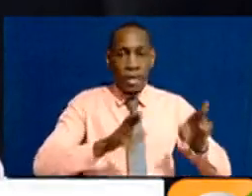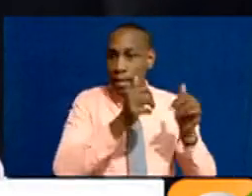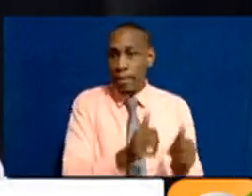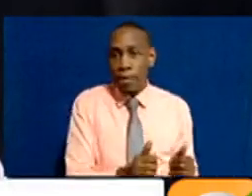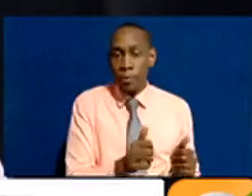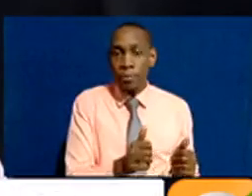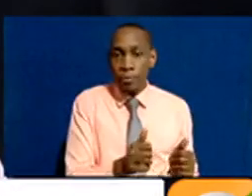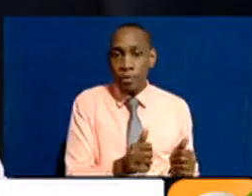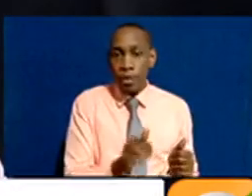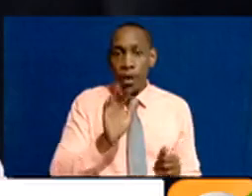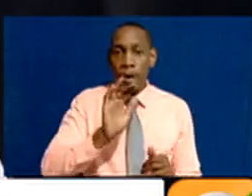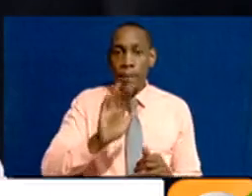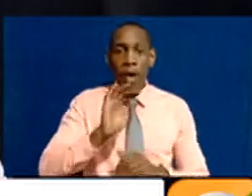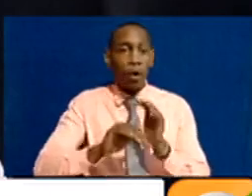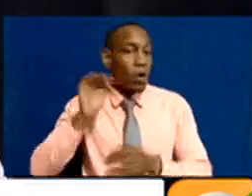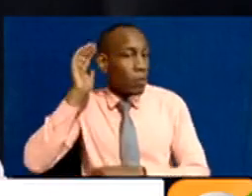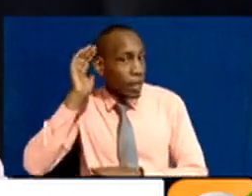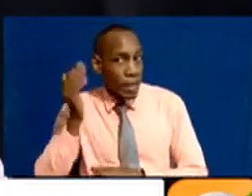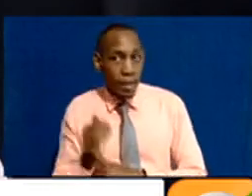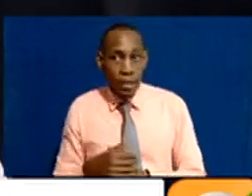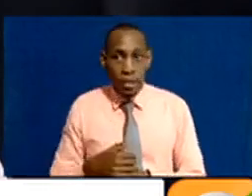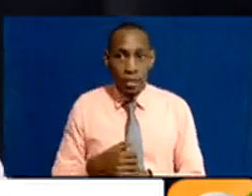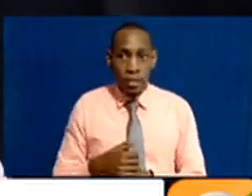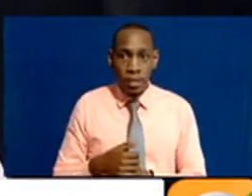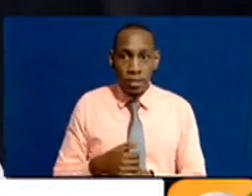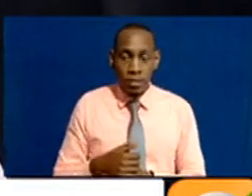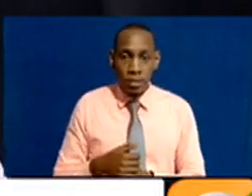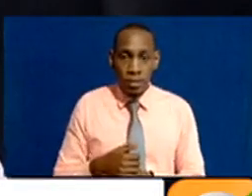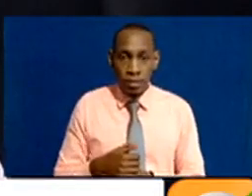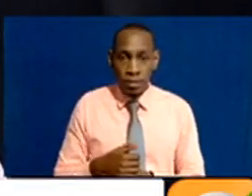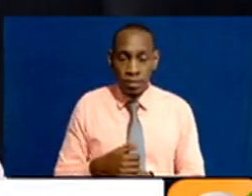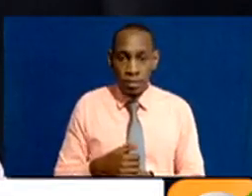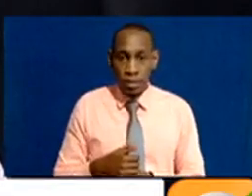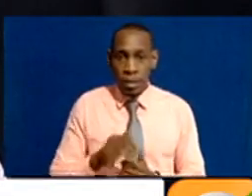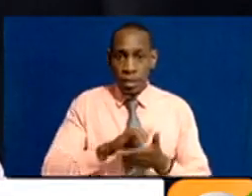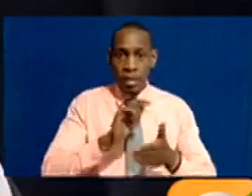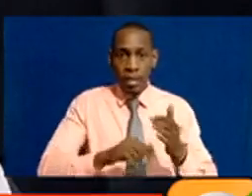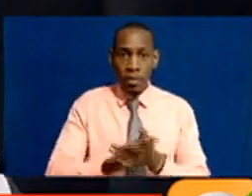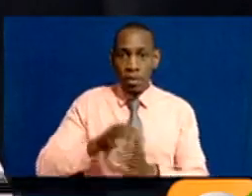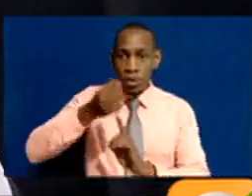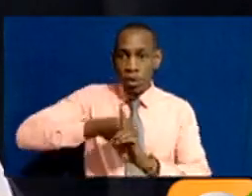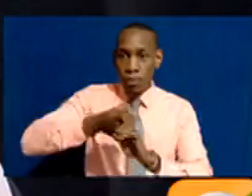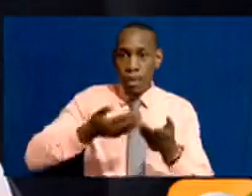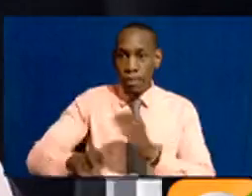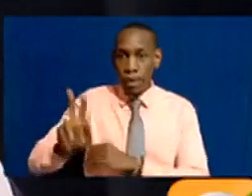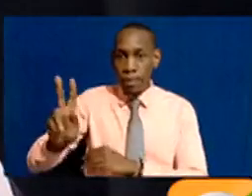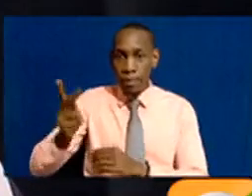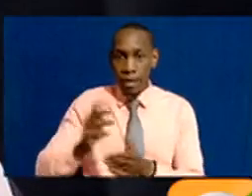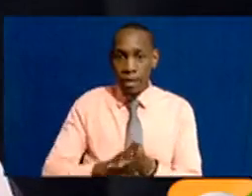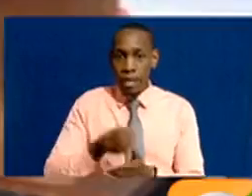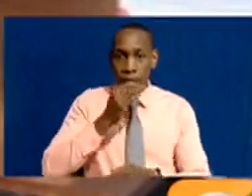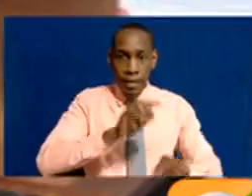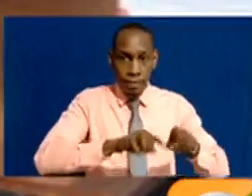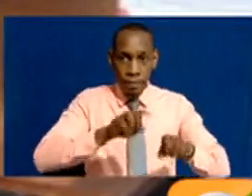way. You'll hear the BT cotton that is, or BT maize that is being promoted in Kenya, the MON 810